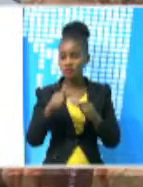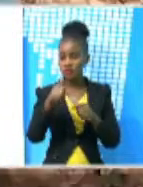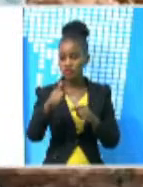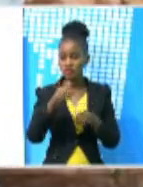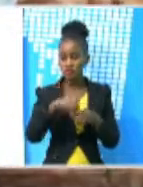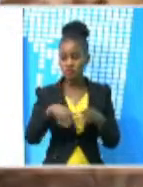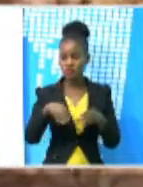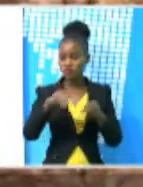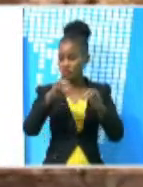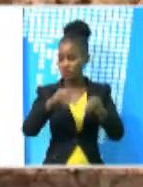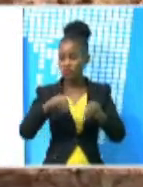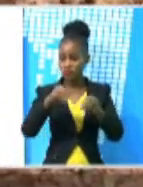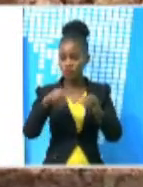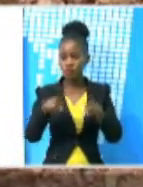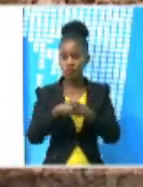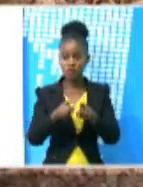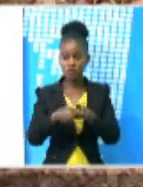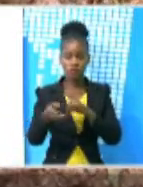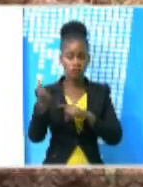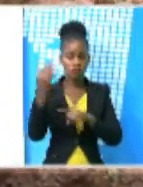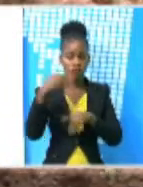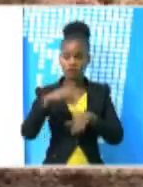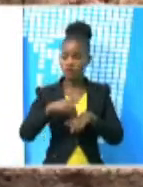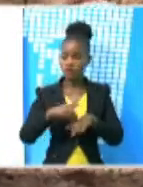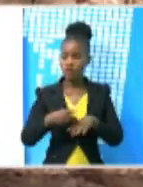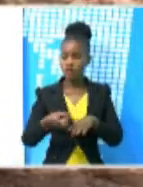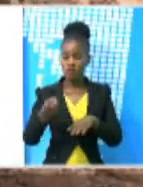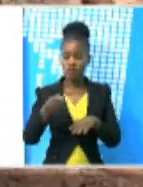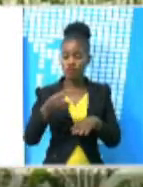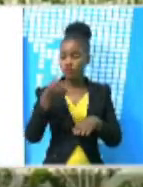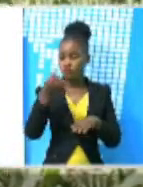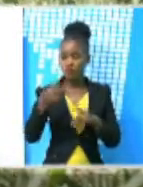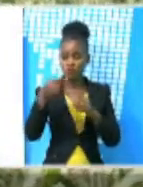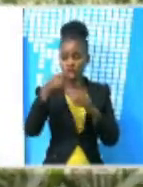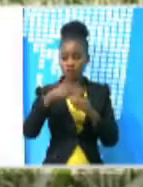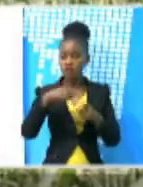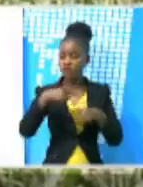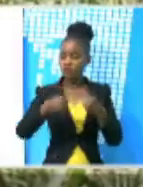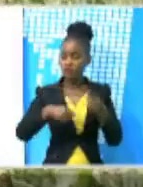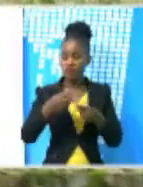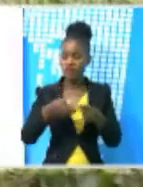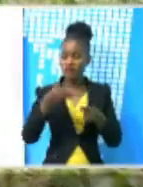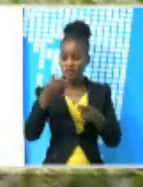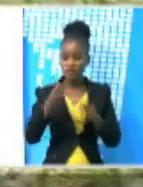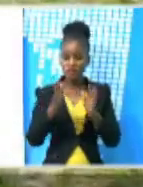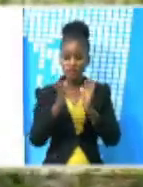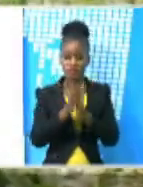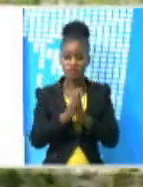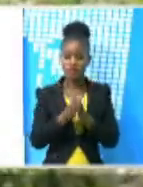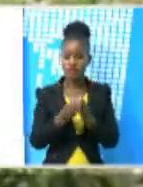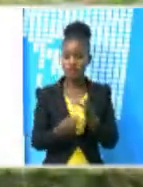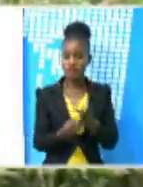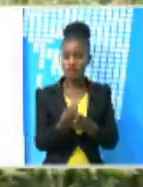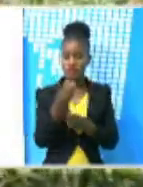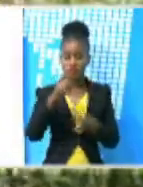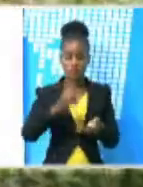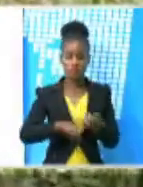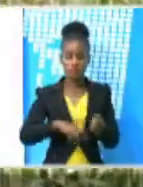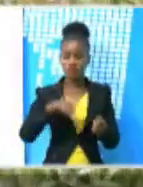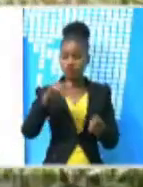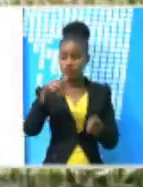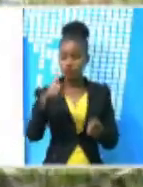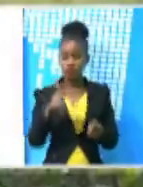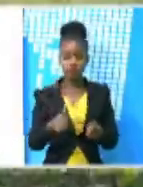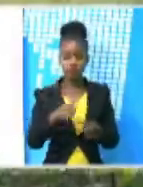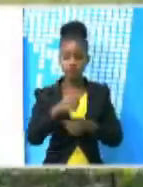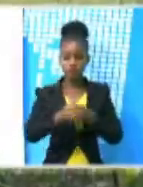crop production like it used to be back in the day, blaming this on land degradation. She also says that their group has gained great production in